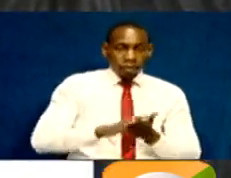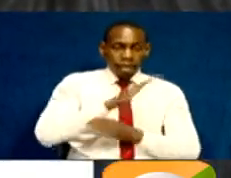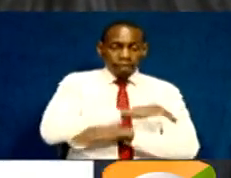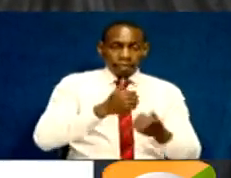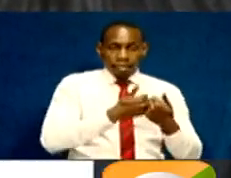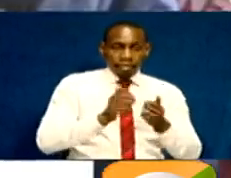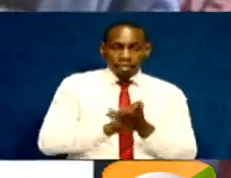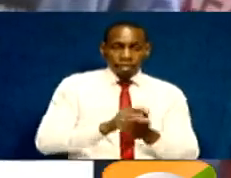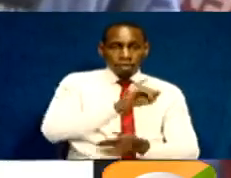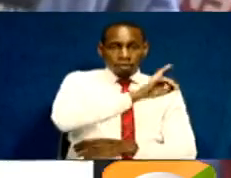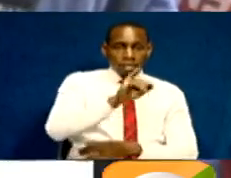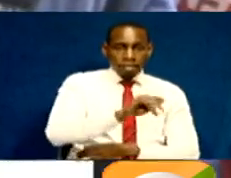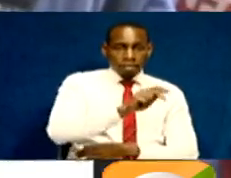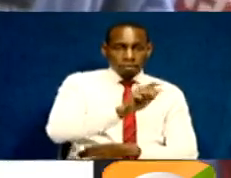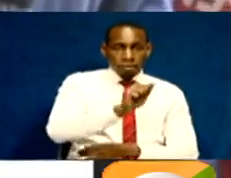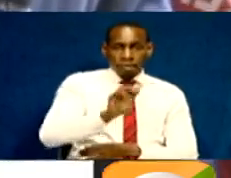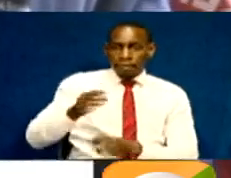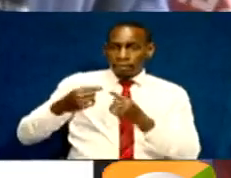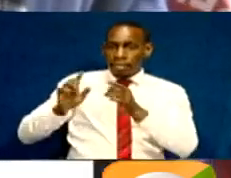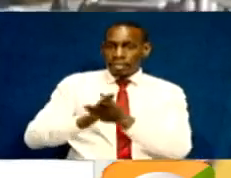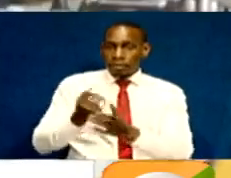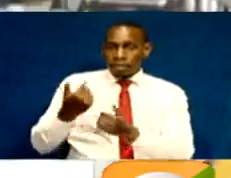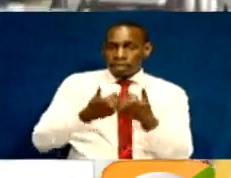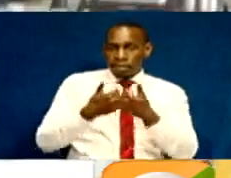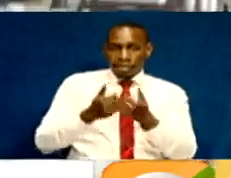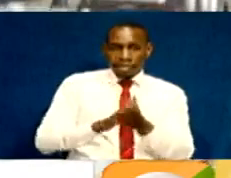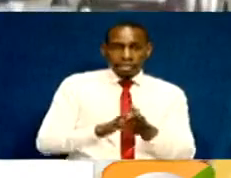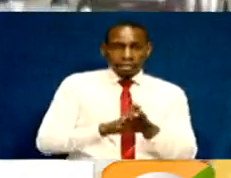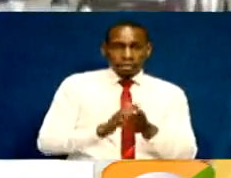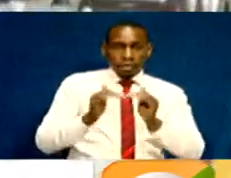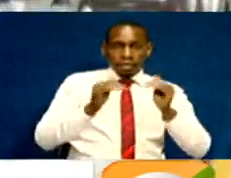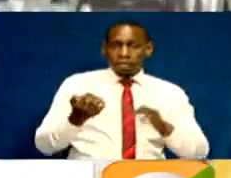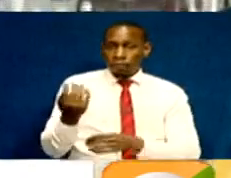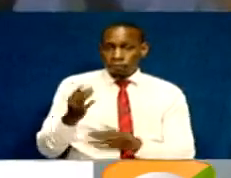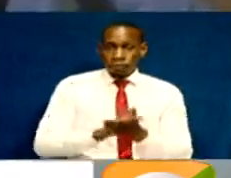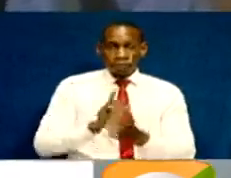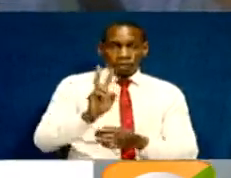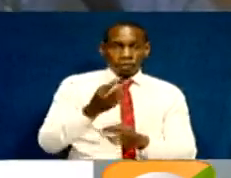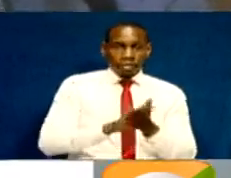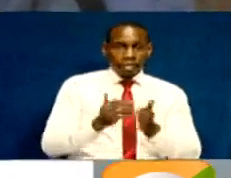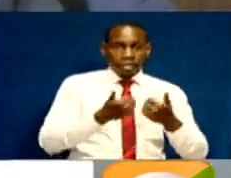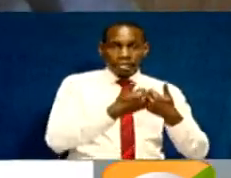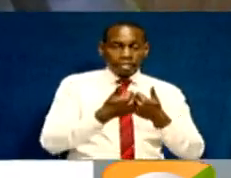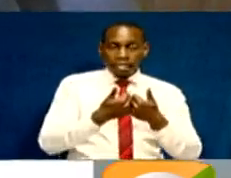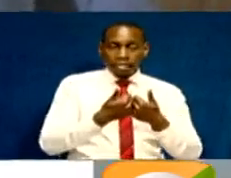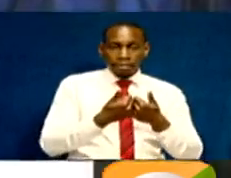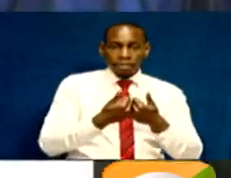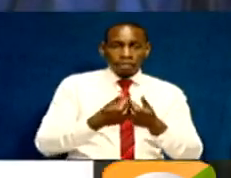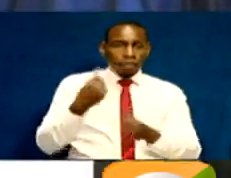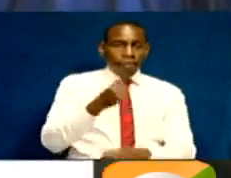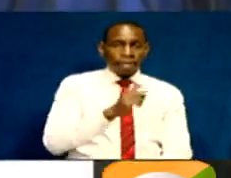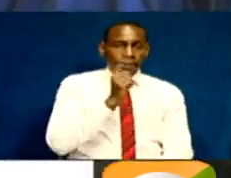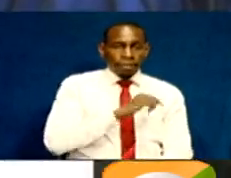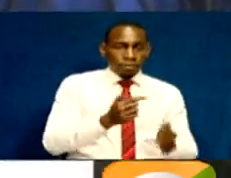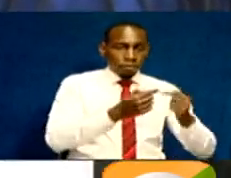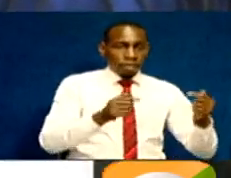match. Against Jaquat, KCB won one match and drew four, while in the second match it was a complete whitewash